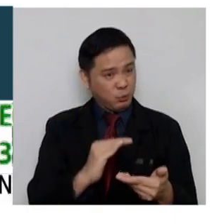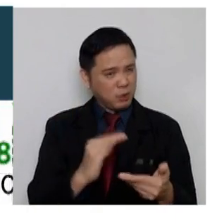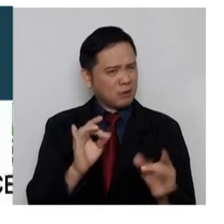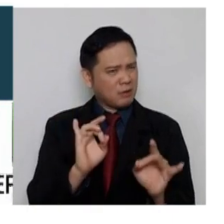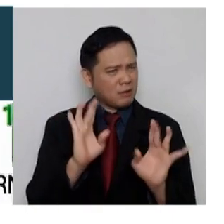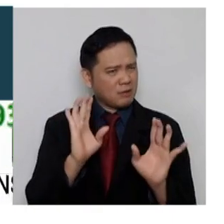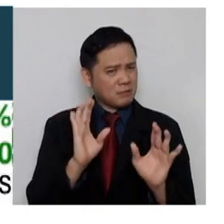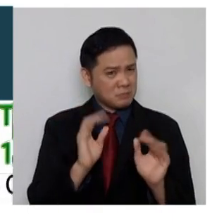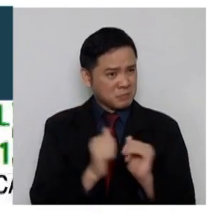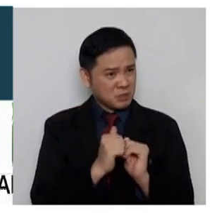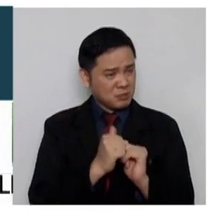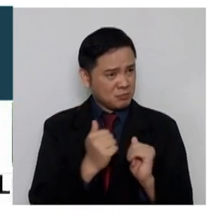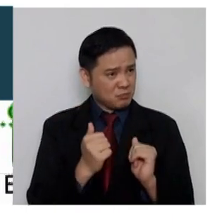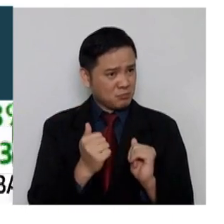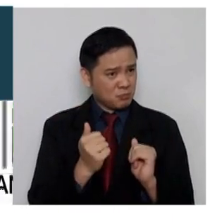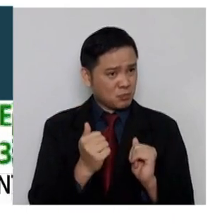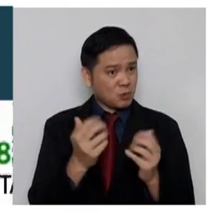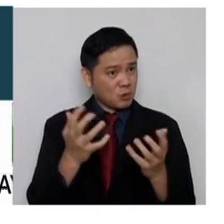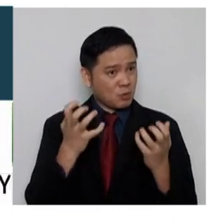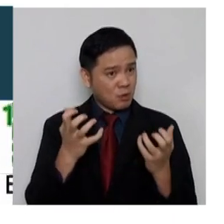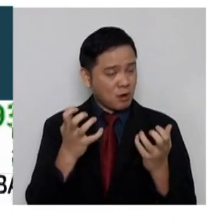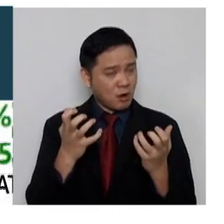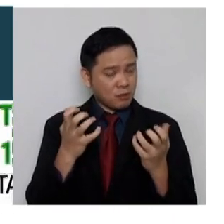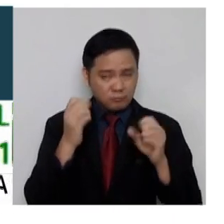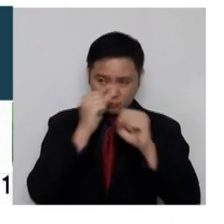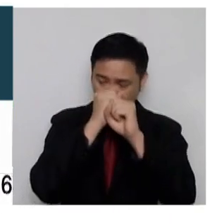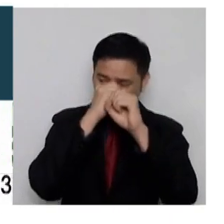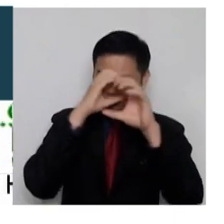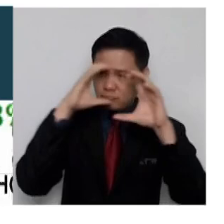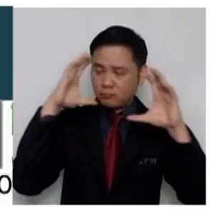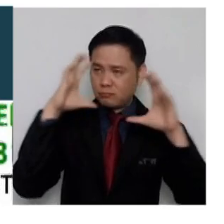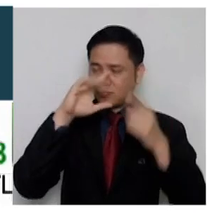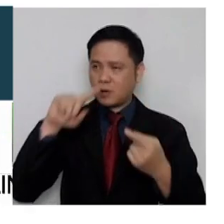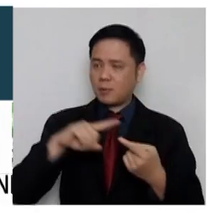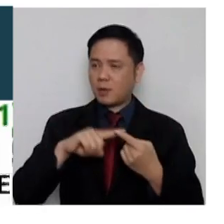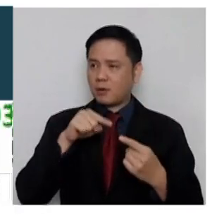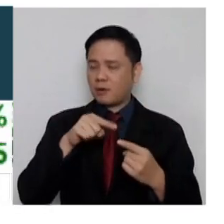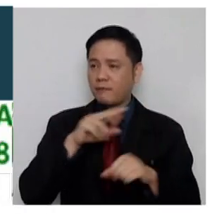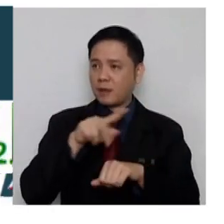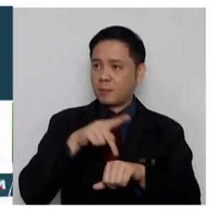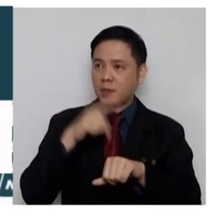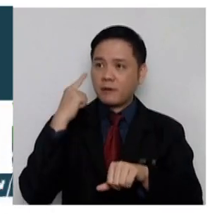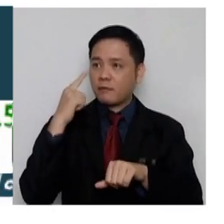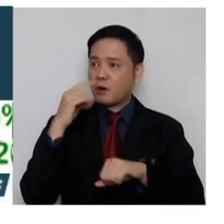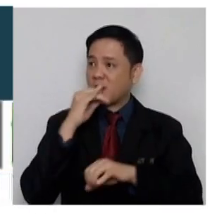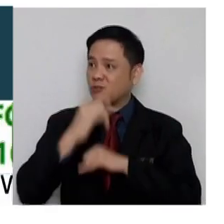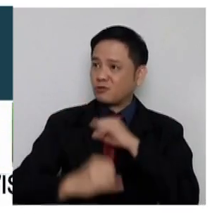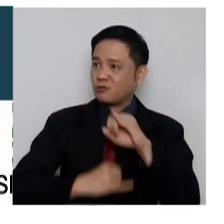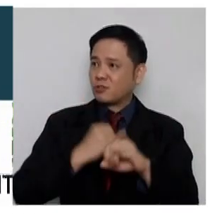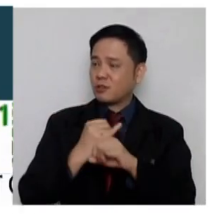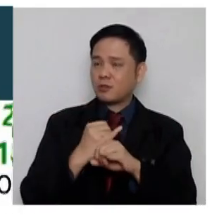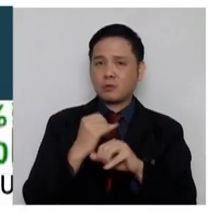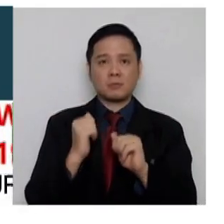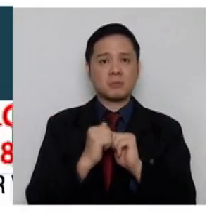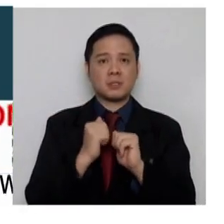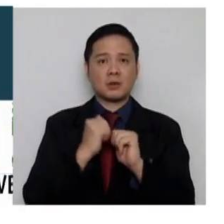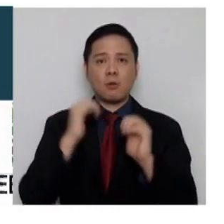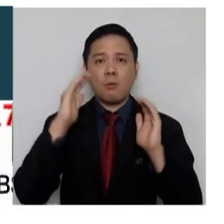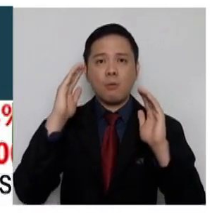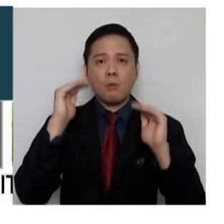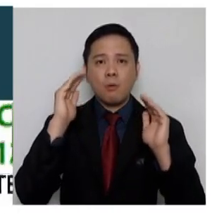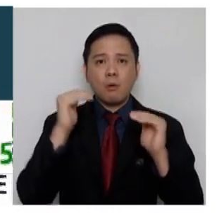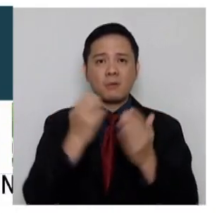give a better view of the Philippines to the outside world in the hopes of helping